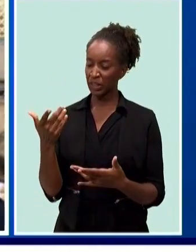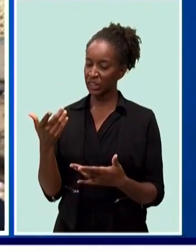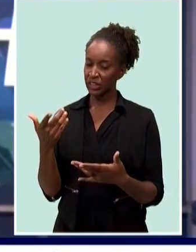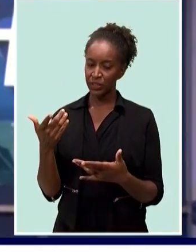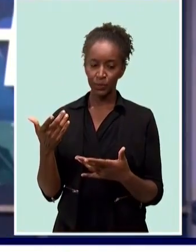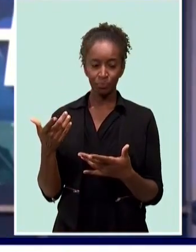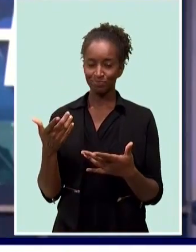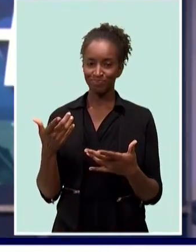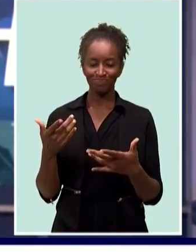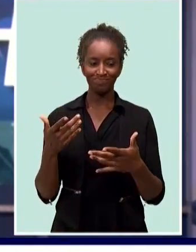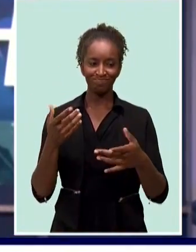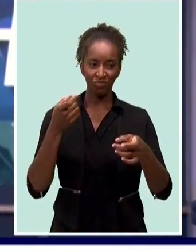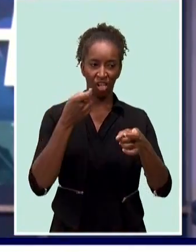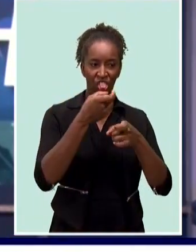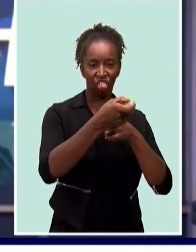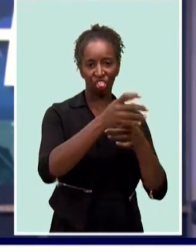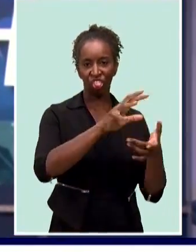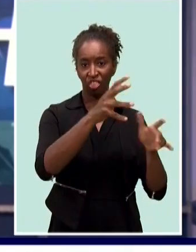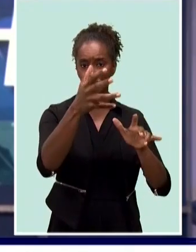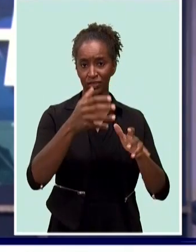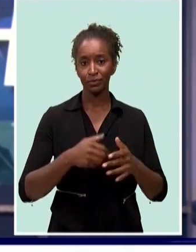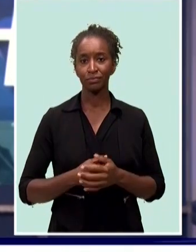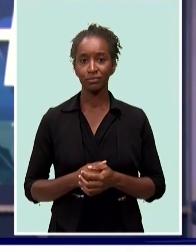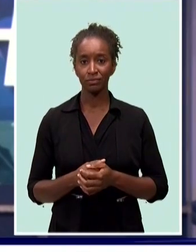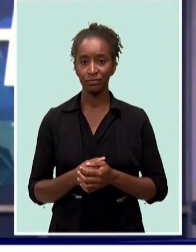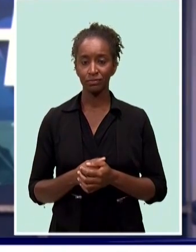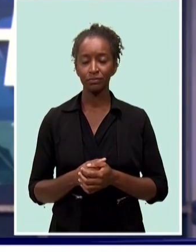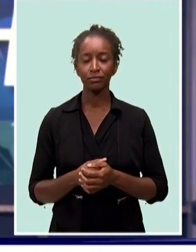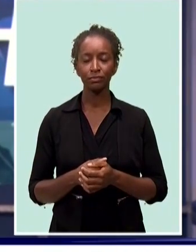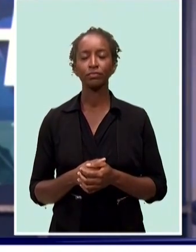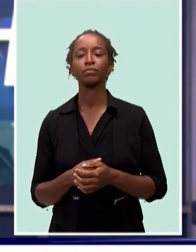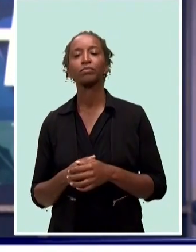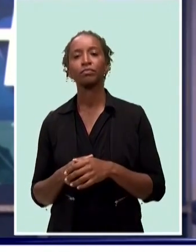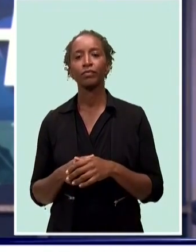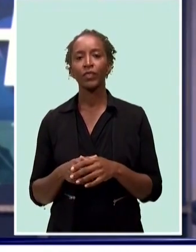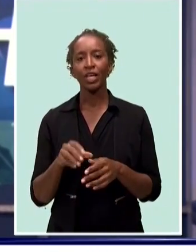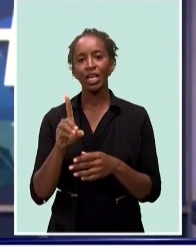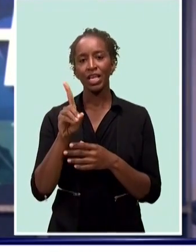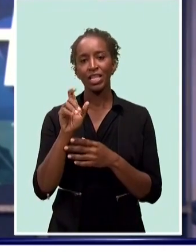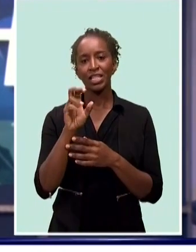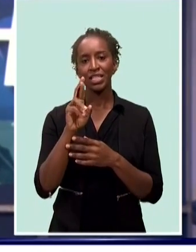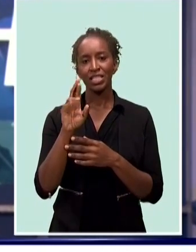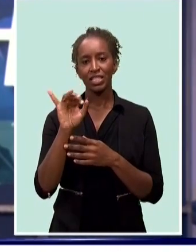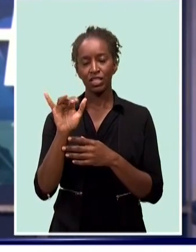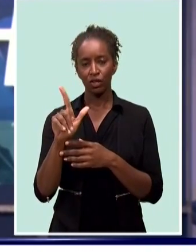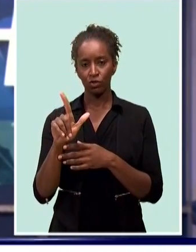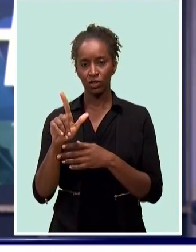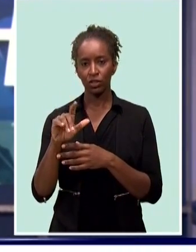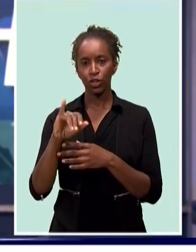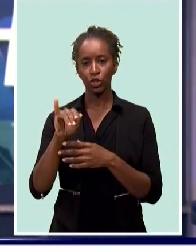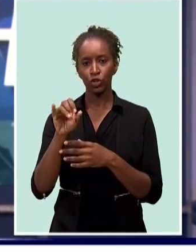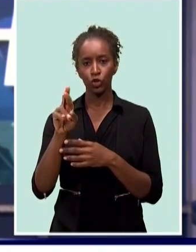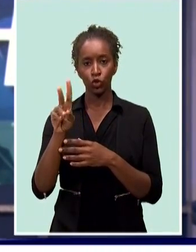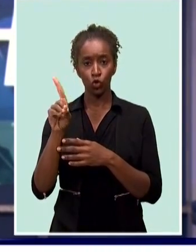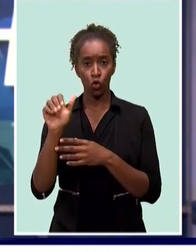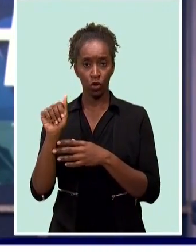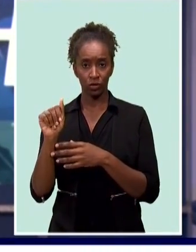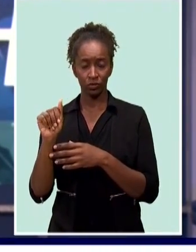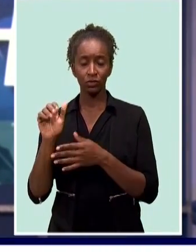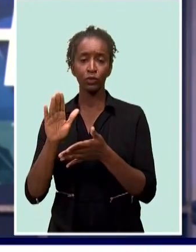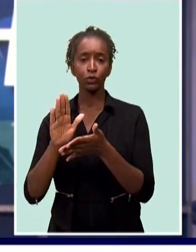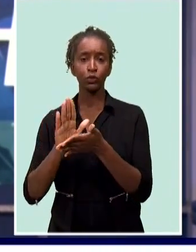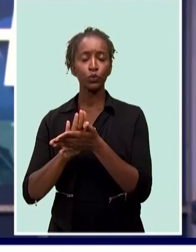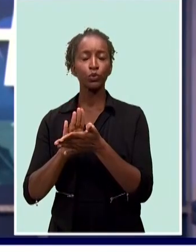Minister. Well, the Darrell Jordan Secondary School is expected to reopen tomorrow after being closed today. And